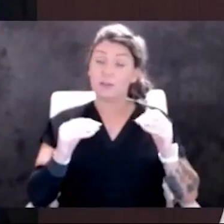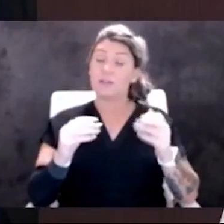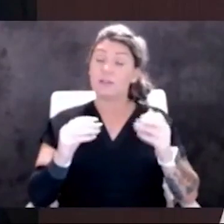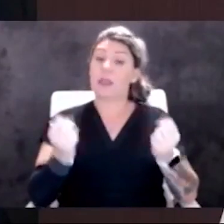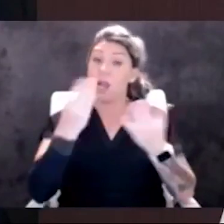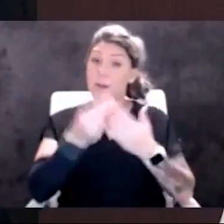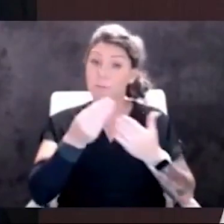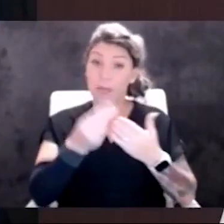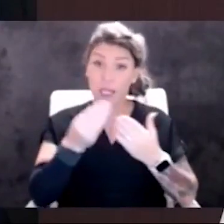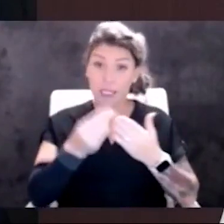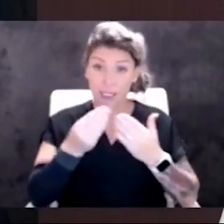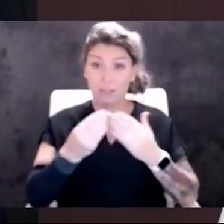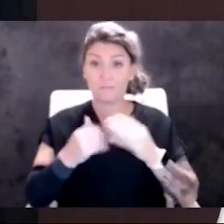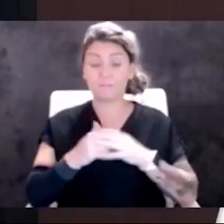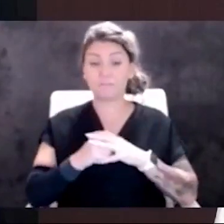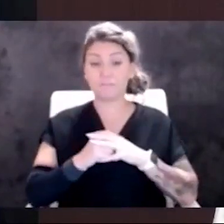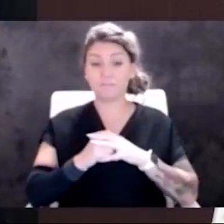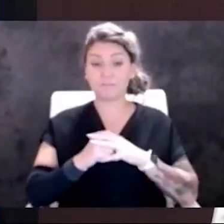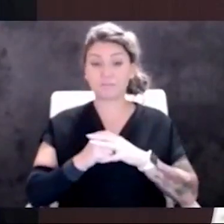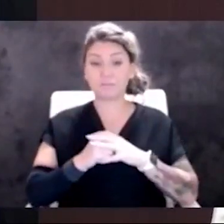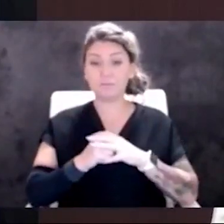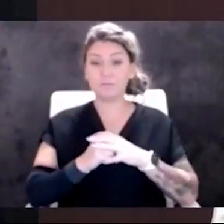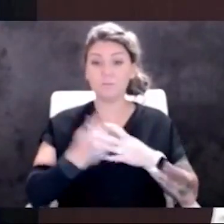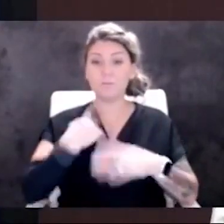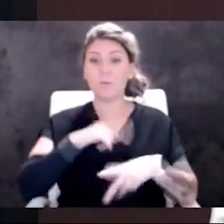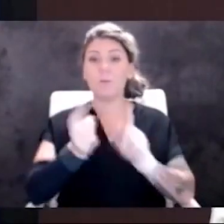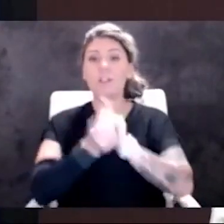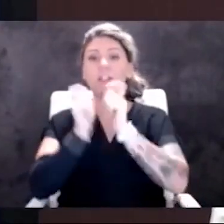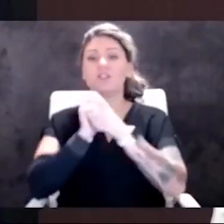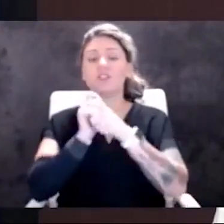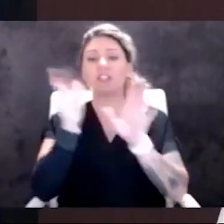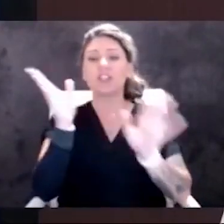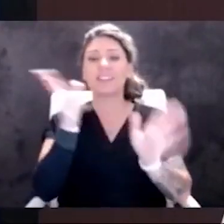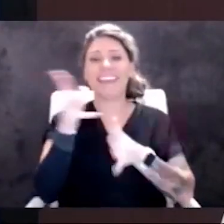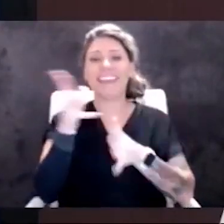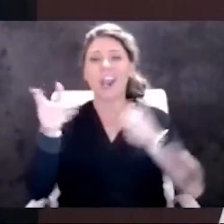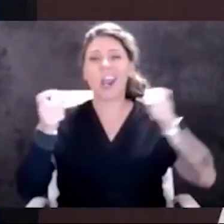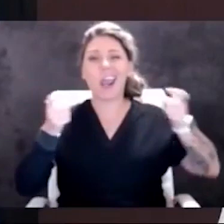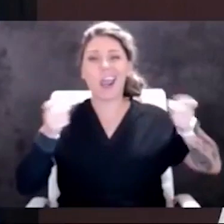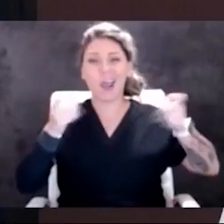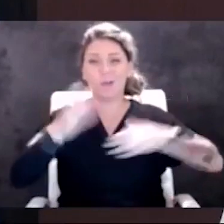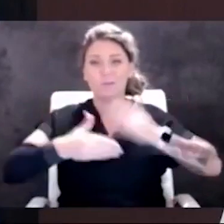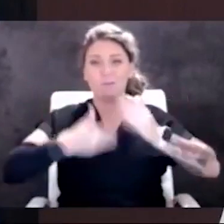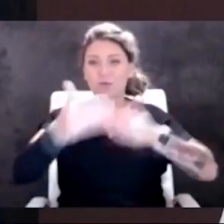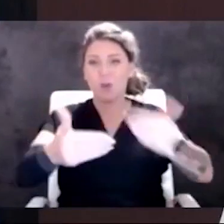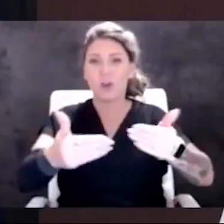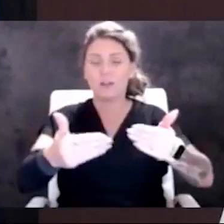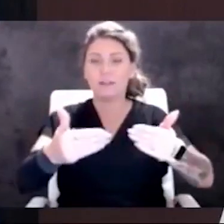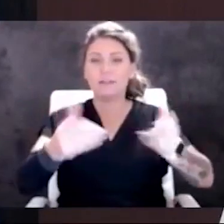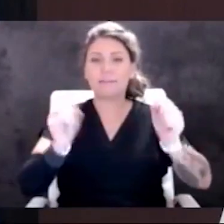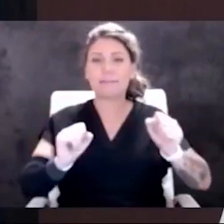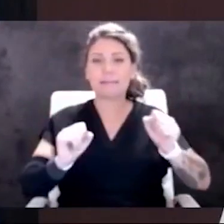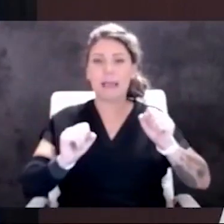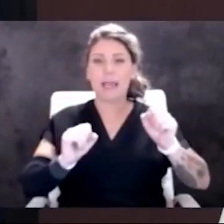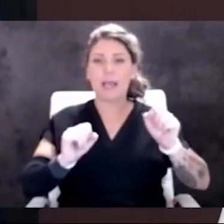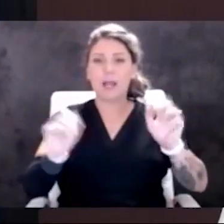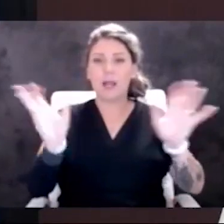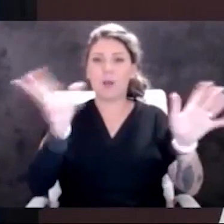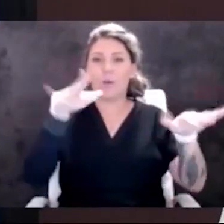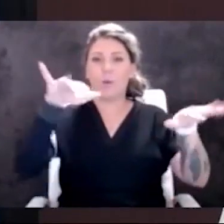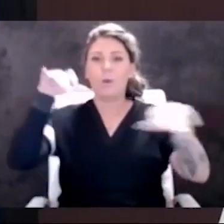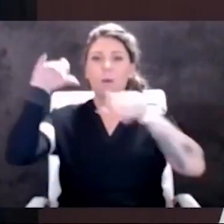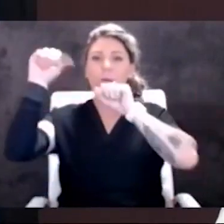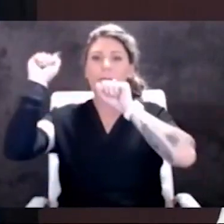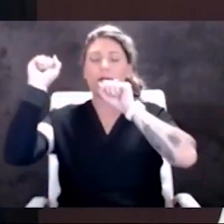we changed our air handler process so that we could evacuate the air out of those rooms, go through